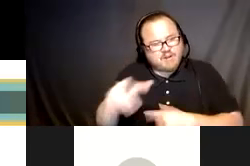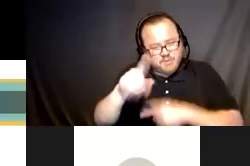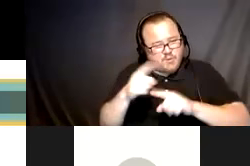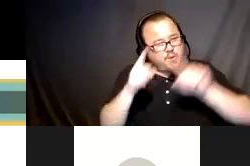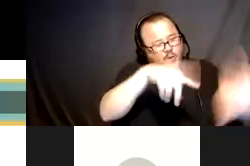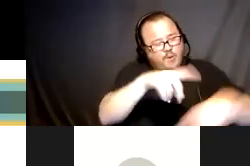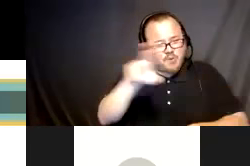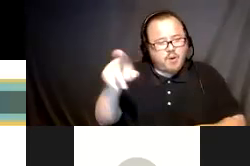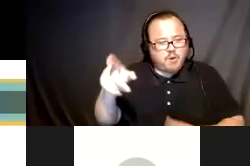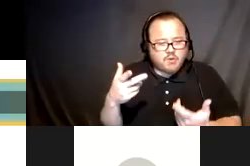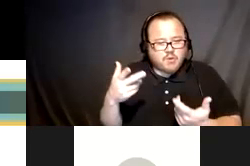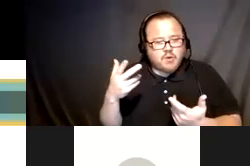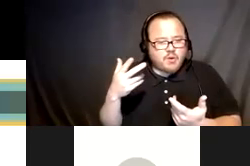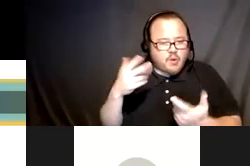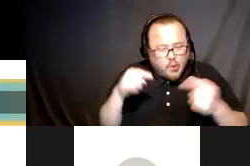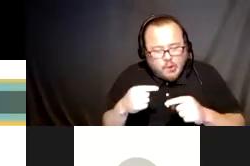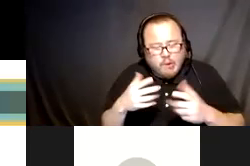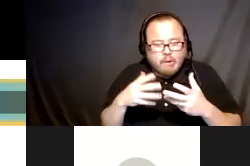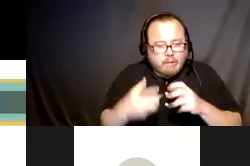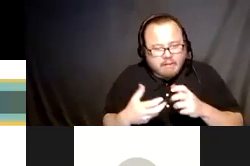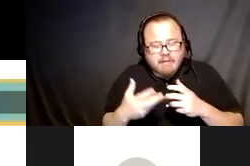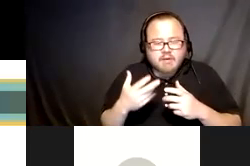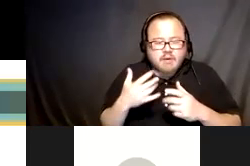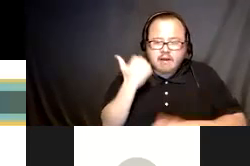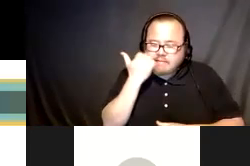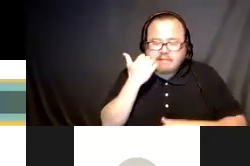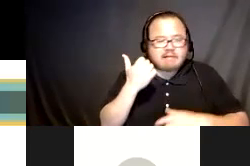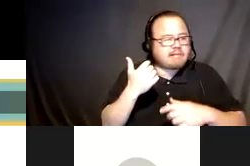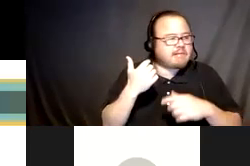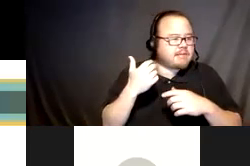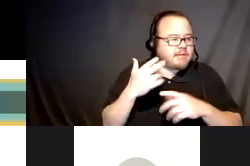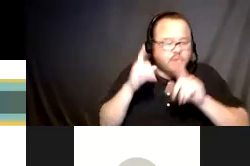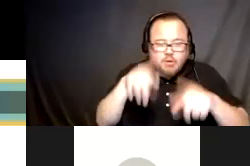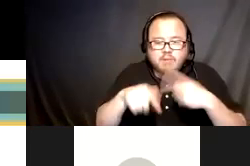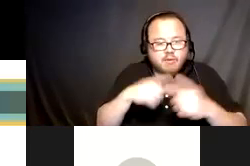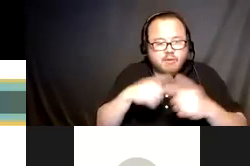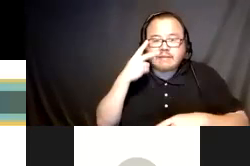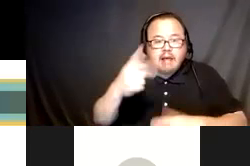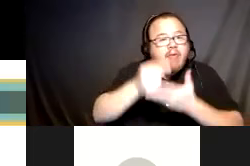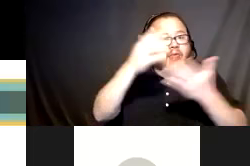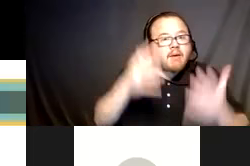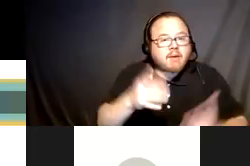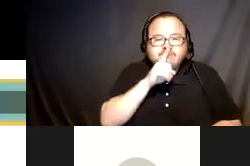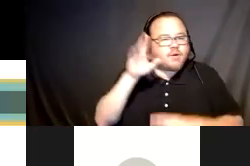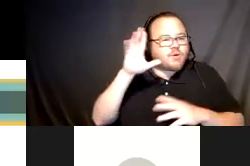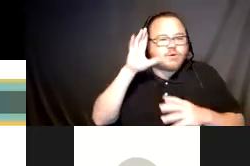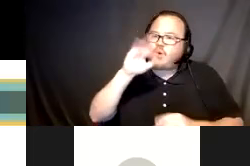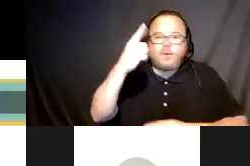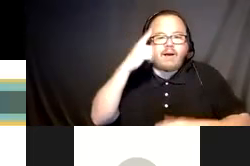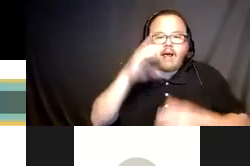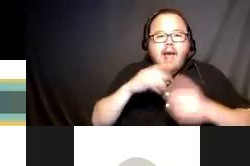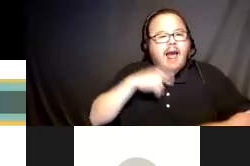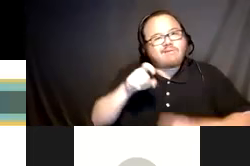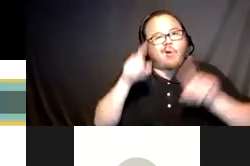they're usually pretty proud or something where, oh yeah, I got a dentist appointment, I got a doctor appointment. But whenever you say I need to go see a therapist, like no one ever goes out and says